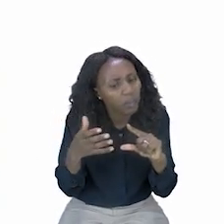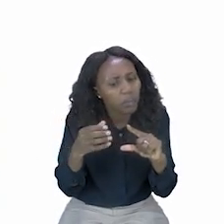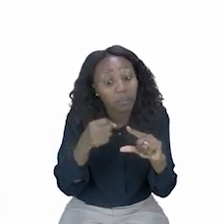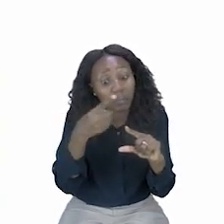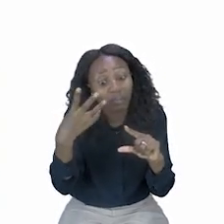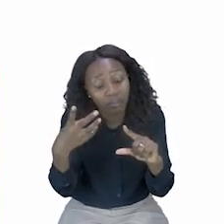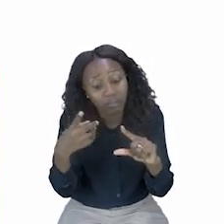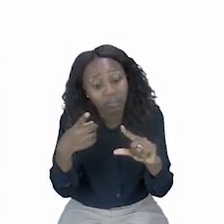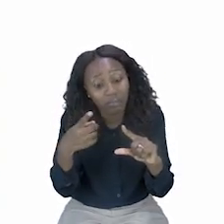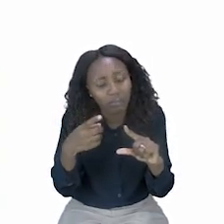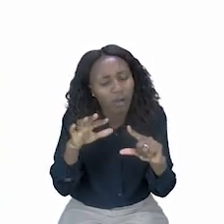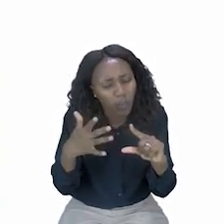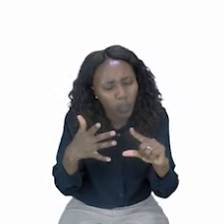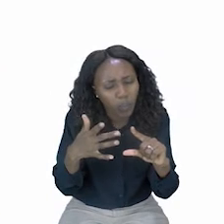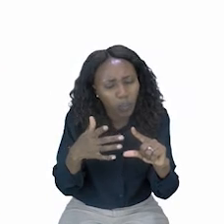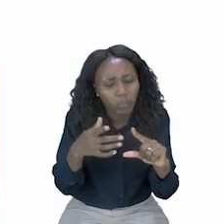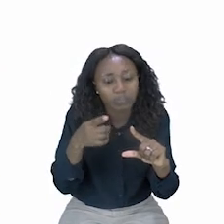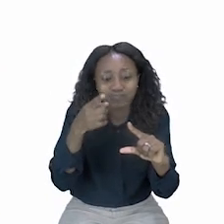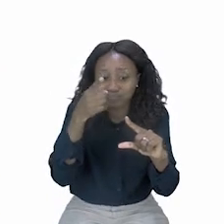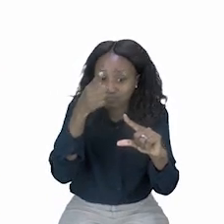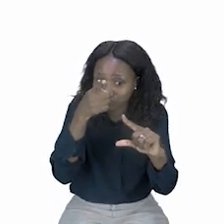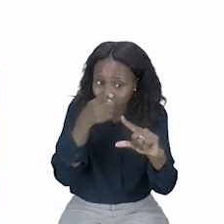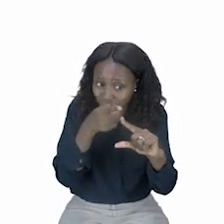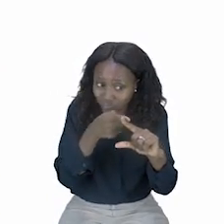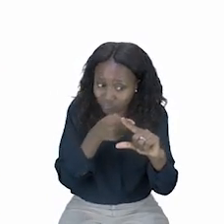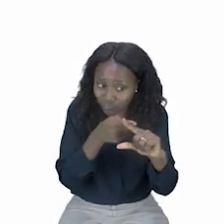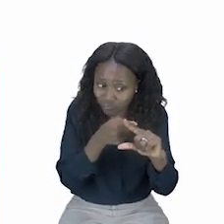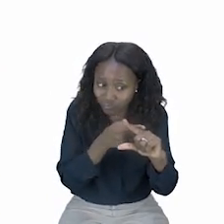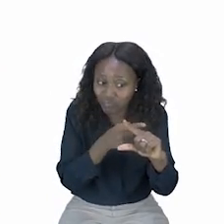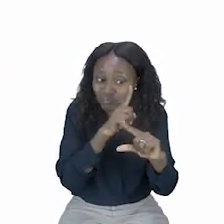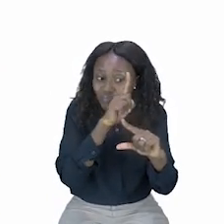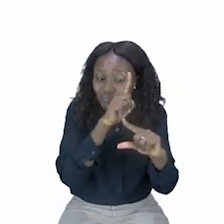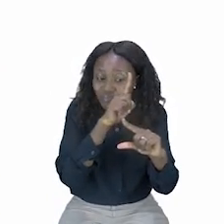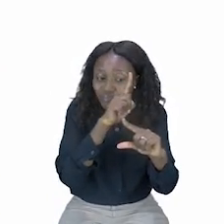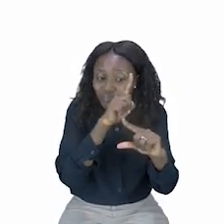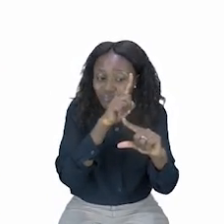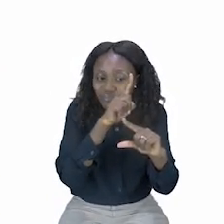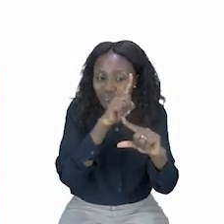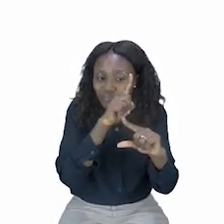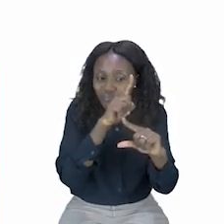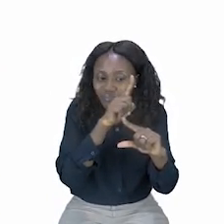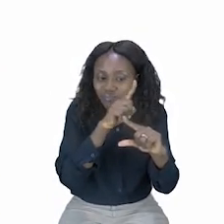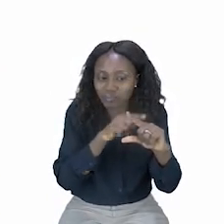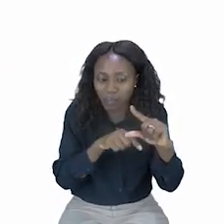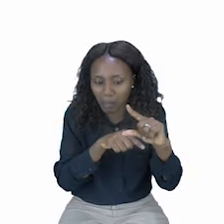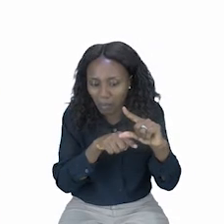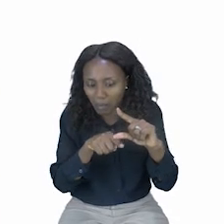sides first. So we are going to count them. Here they are. We have